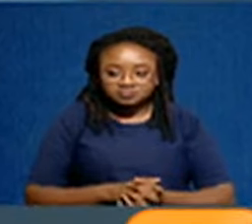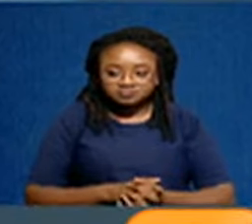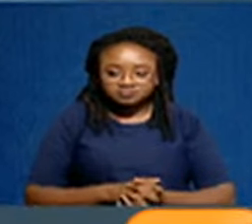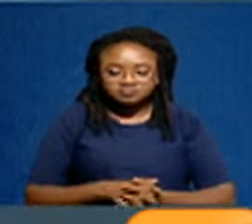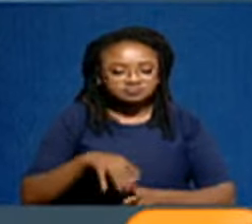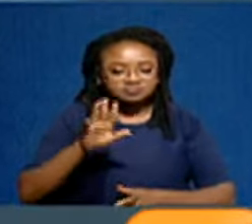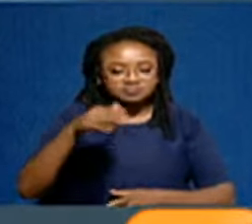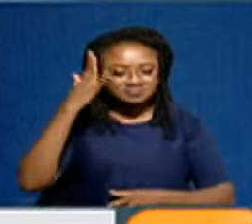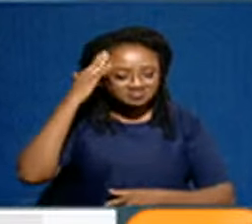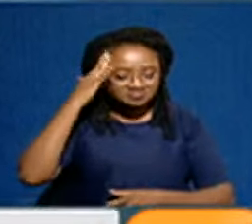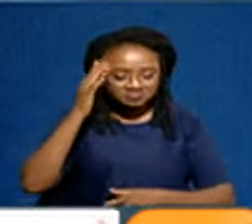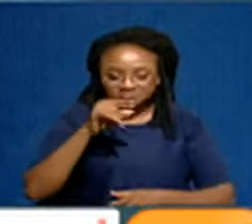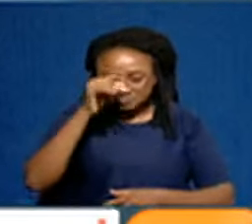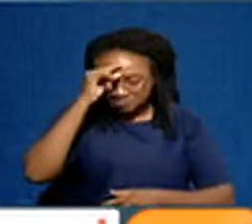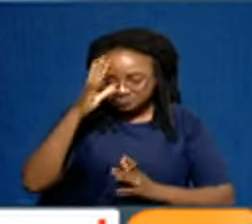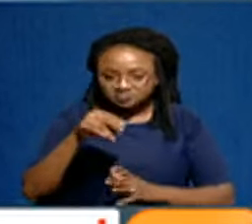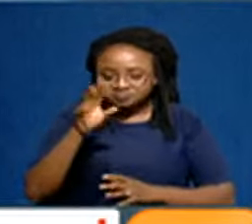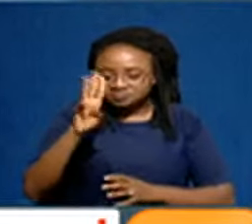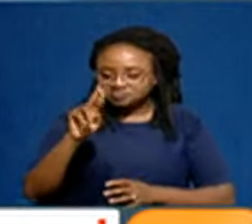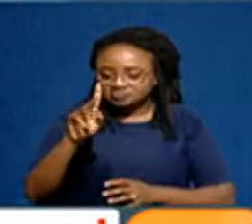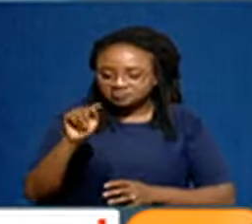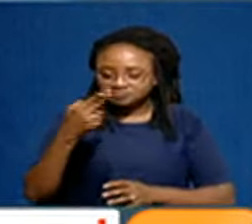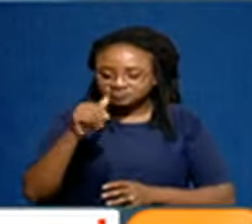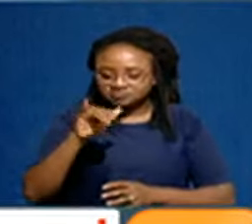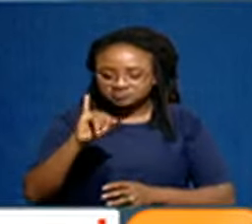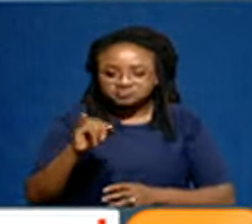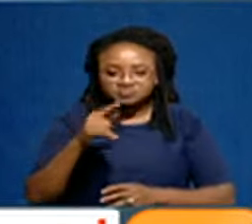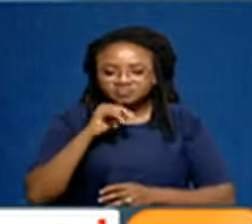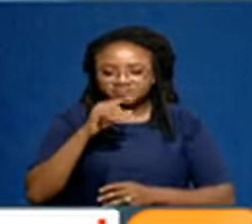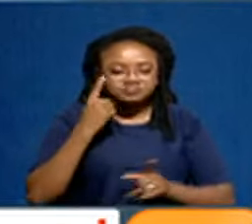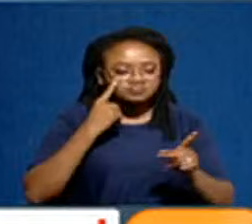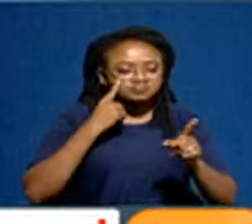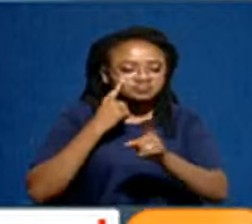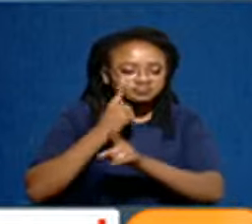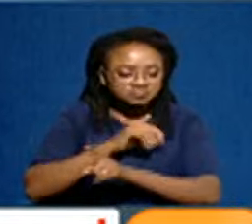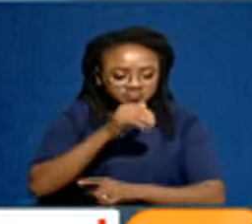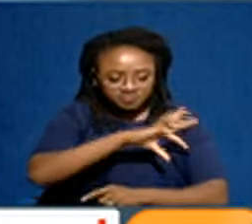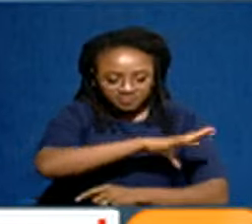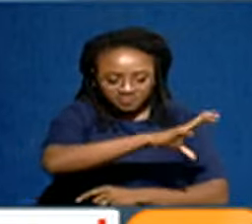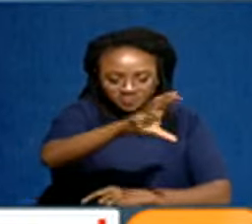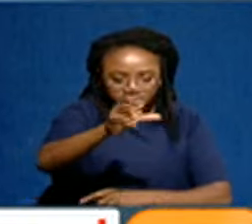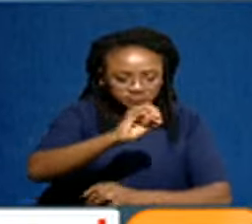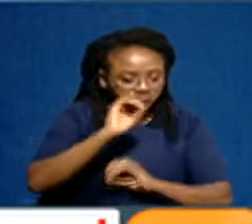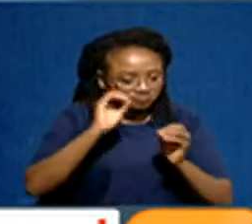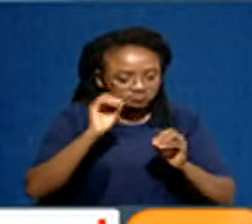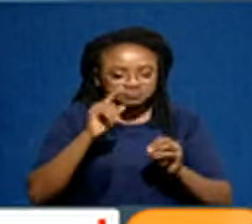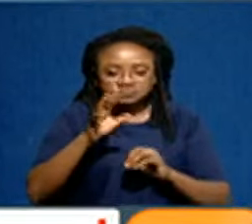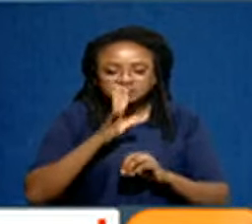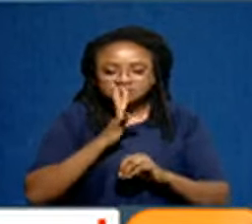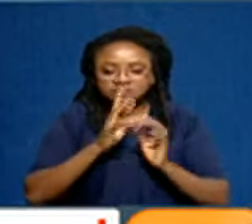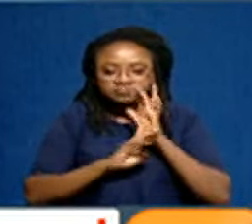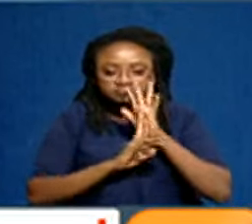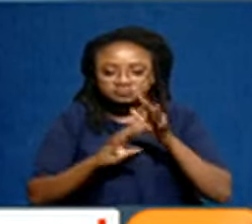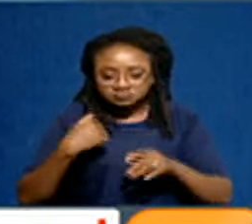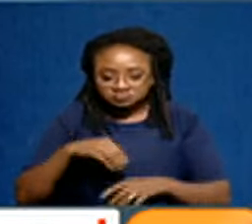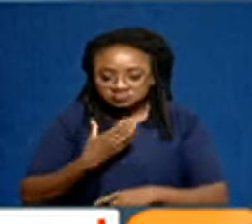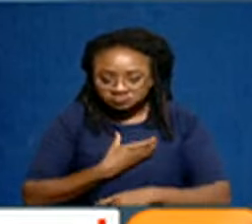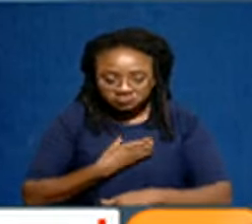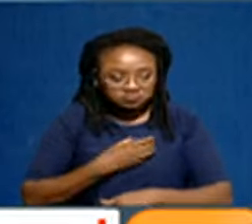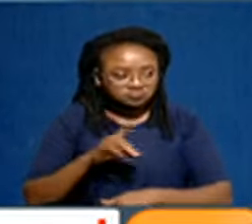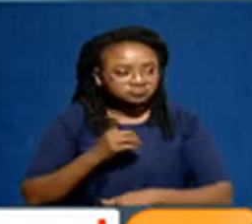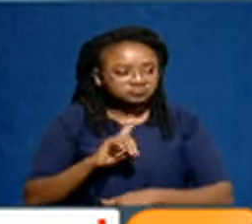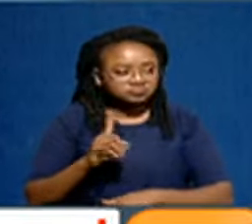Governor Mutai is not looking at what is happening in other parts of the country, and he's not speaking on the Council of Governors. He